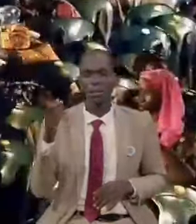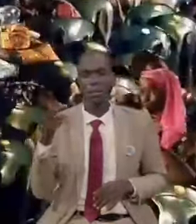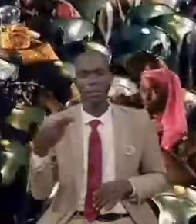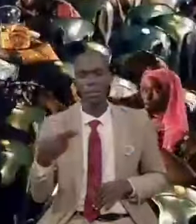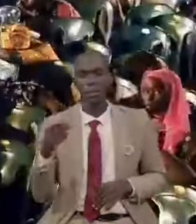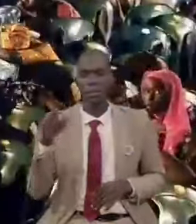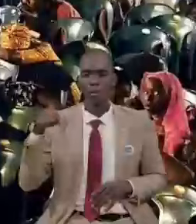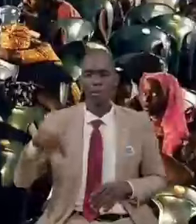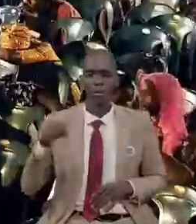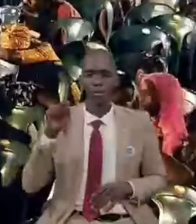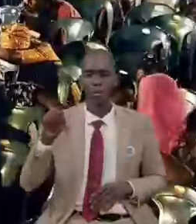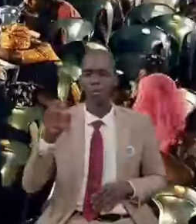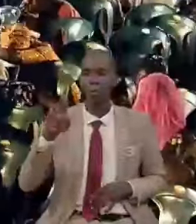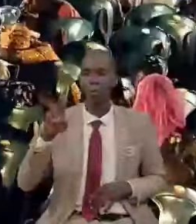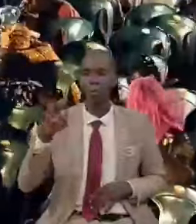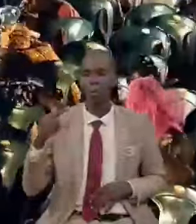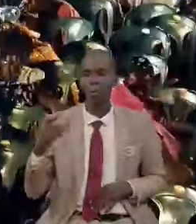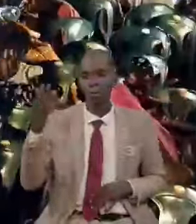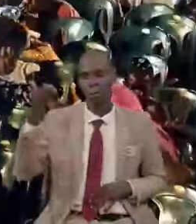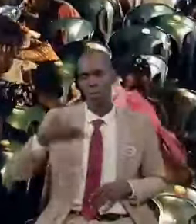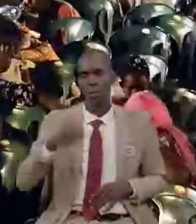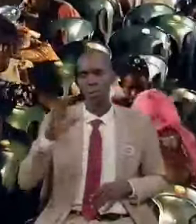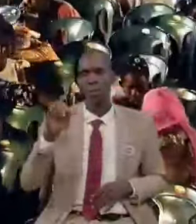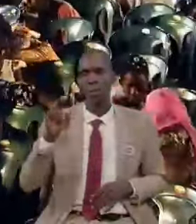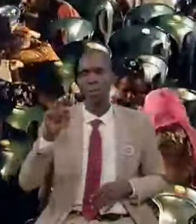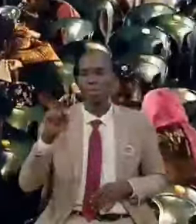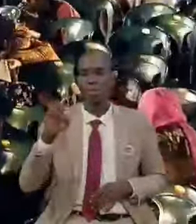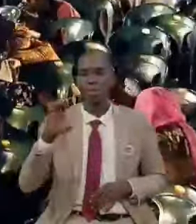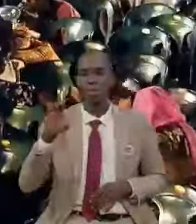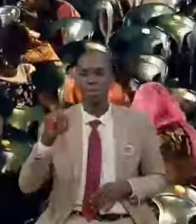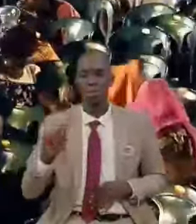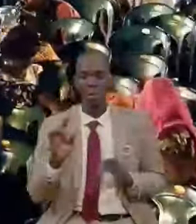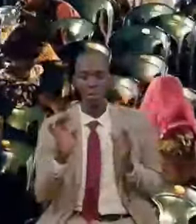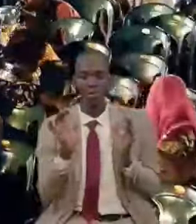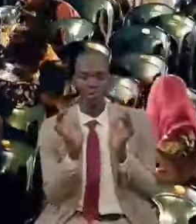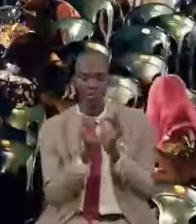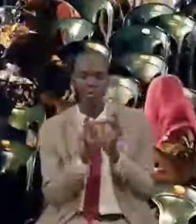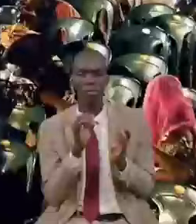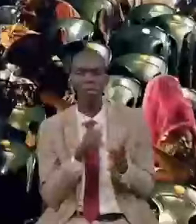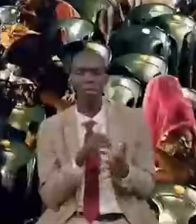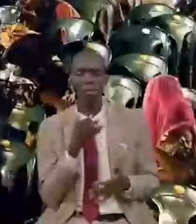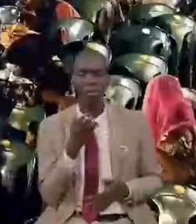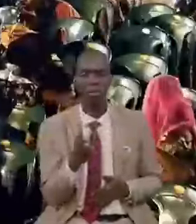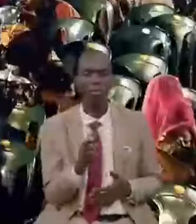gckhq.org/connect, below your prayer or below the instrument you are using. Visit